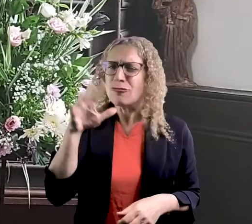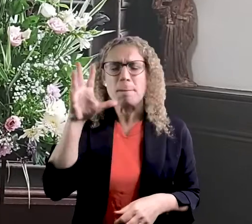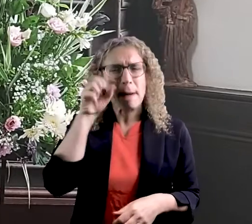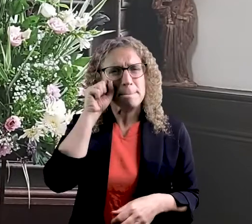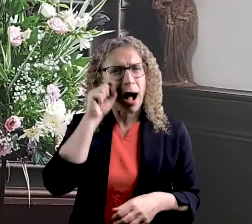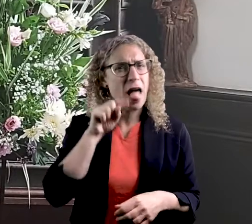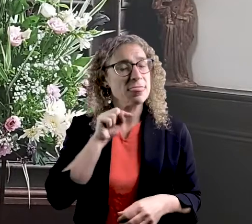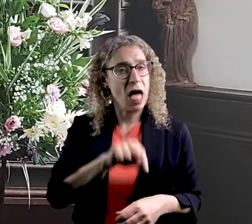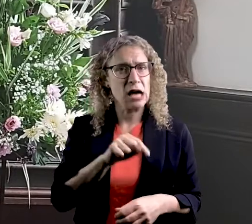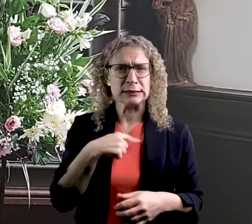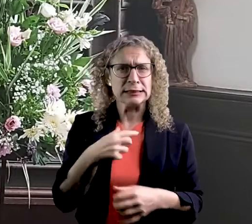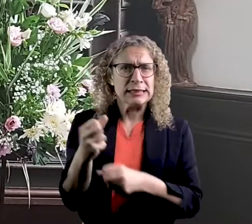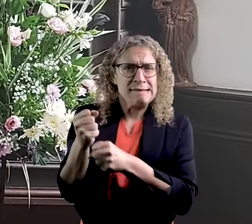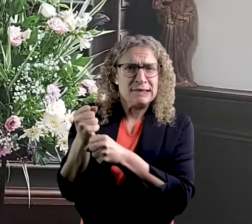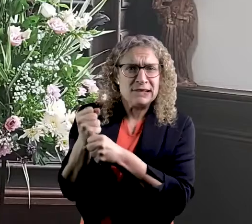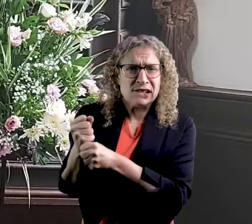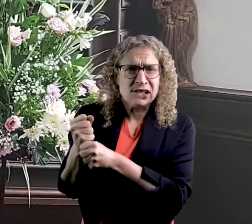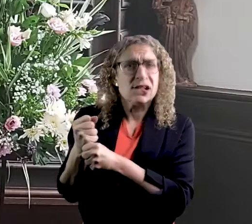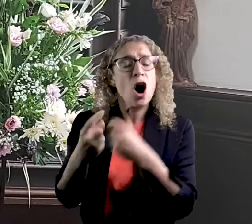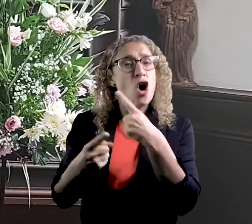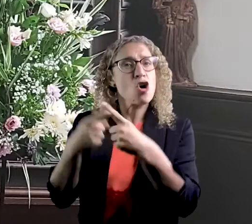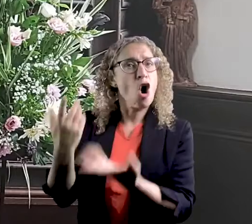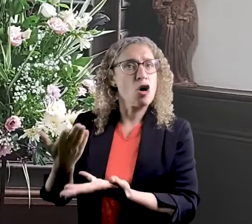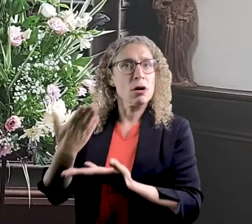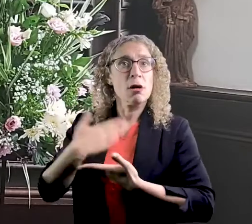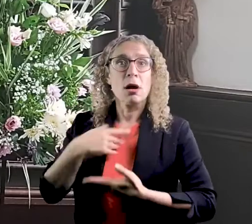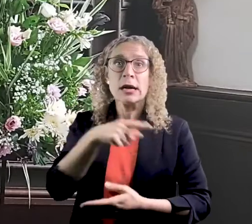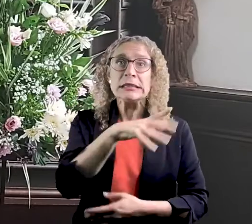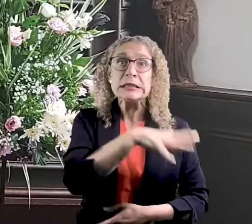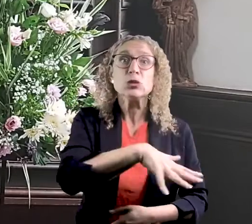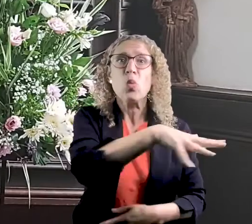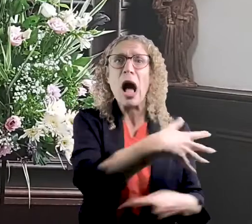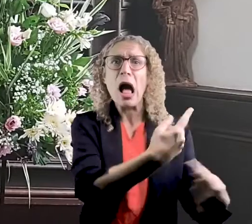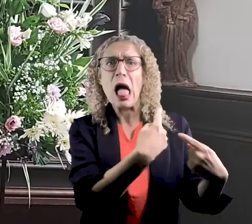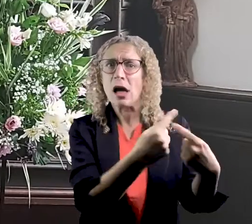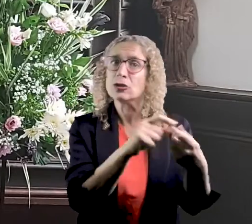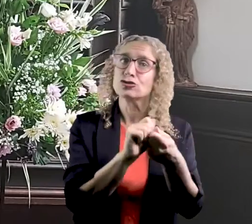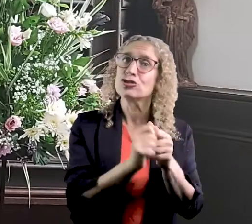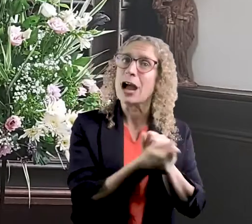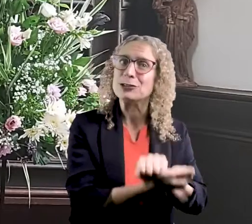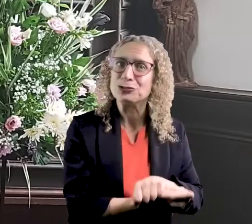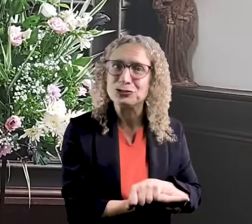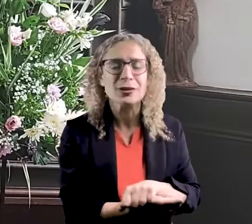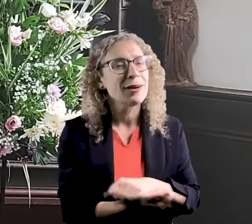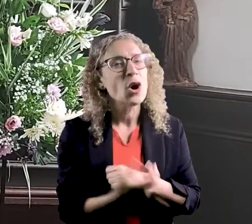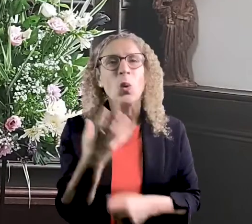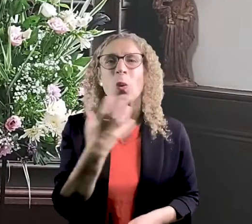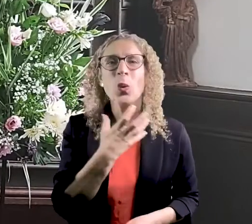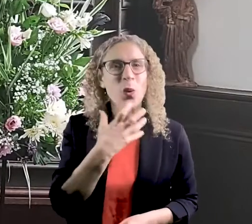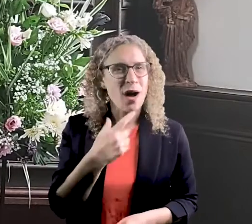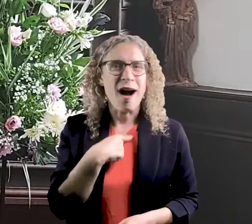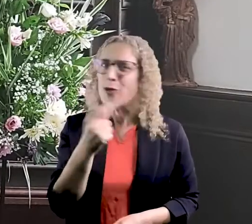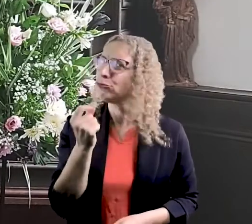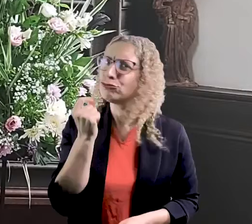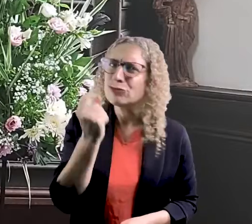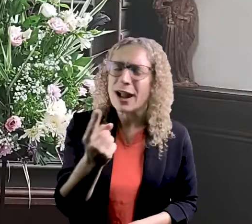God honoured that stand and altered circumstances. And it was so reassuring at the time